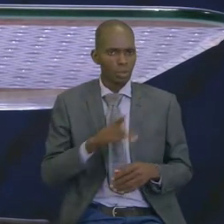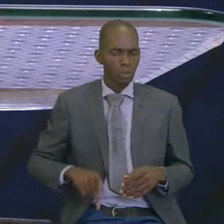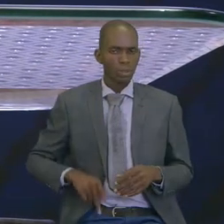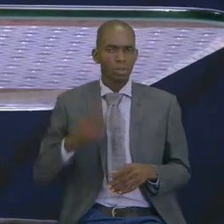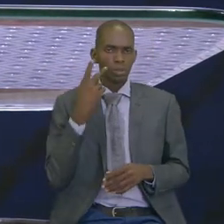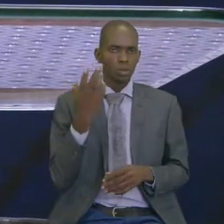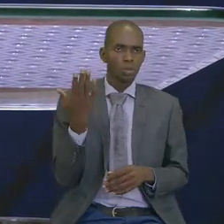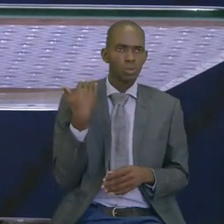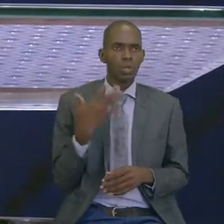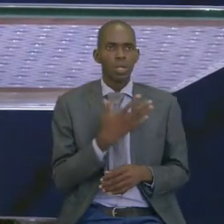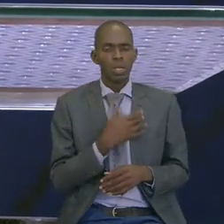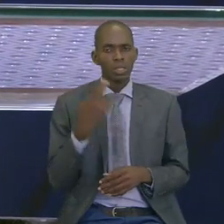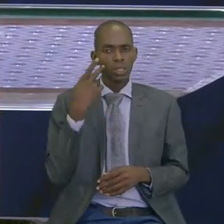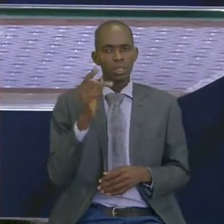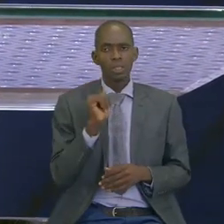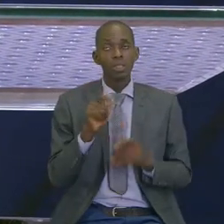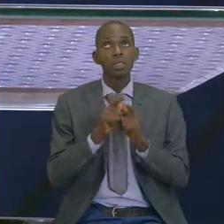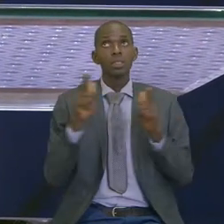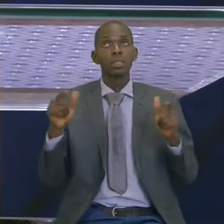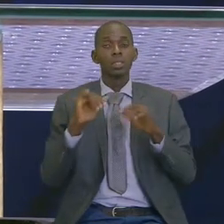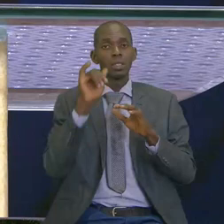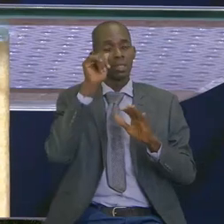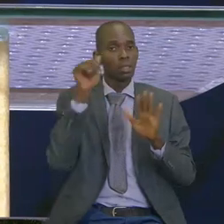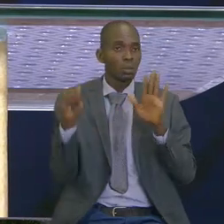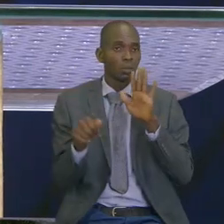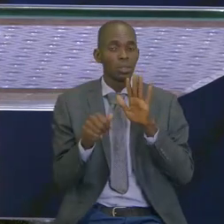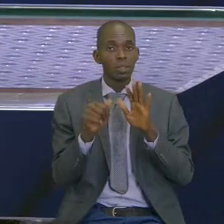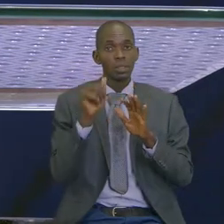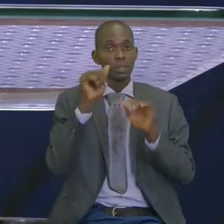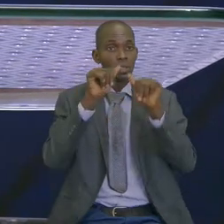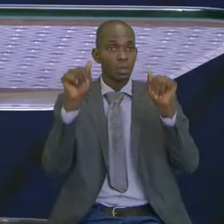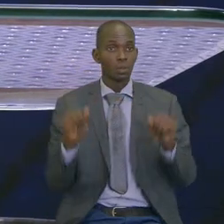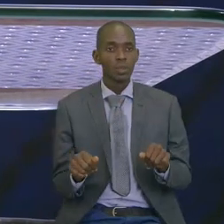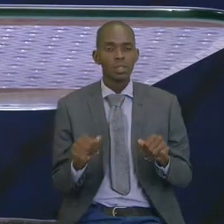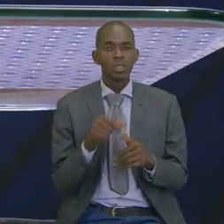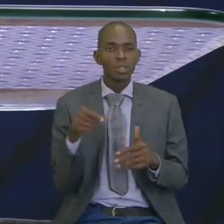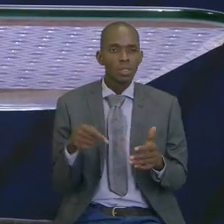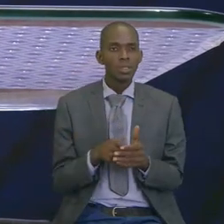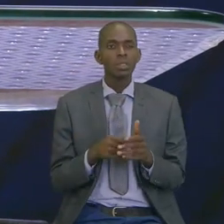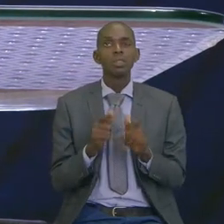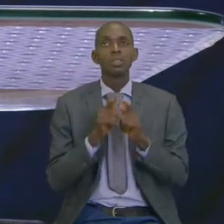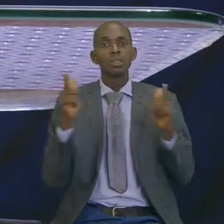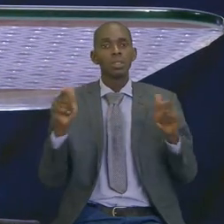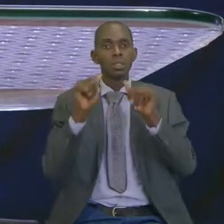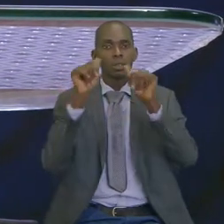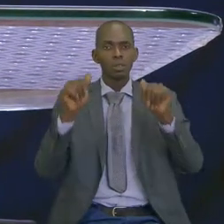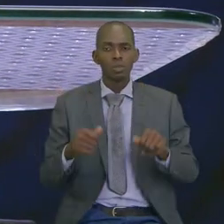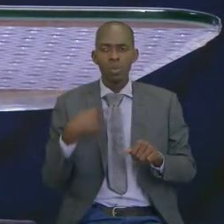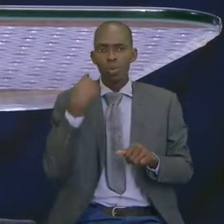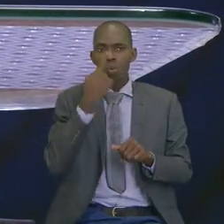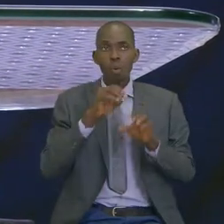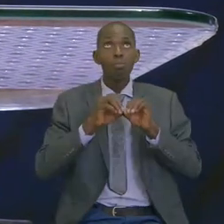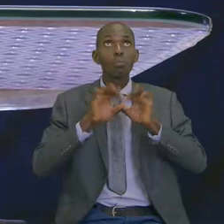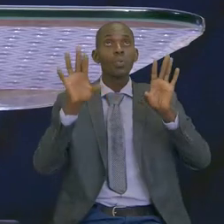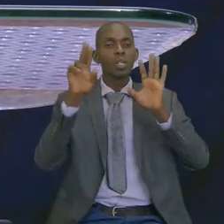and behold a great image. This great image, whose brightness